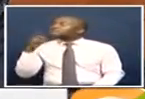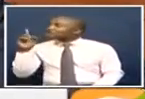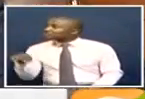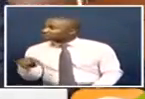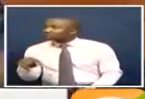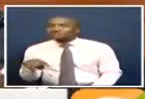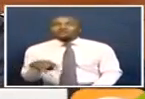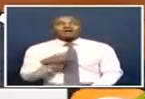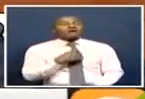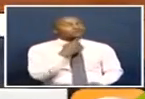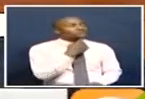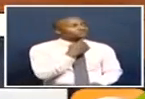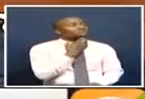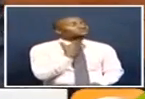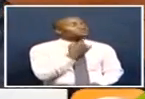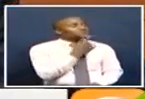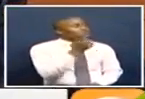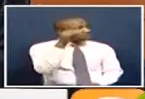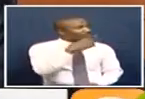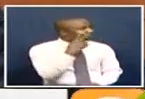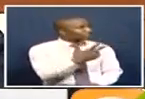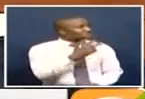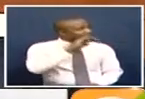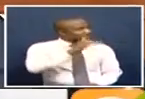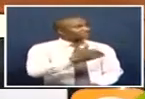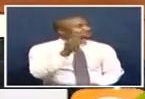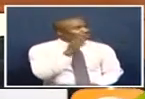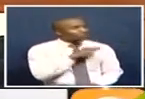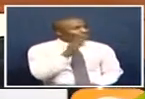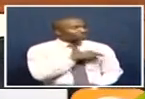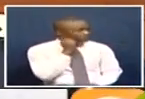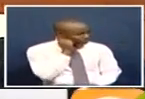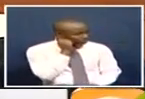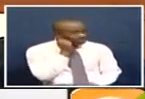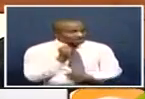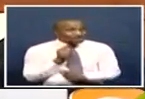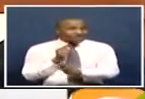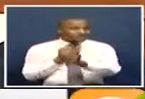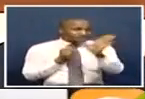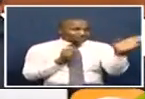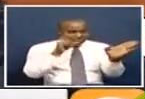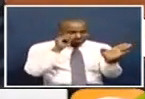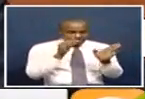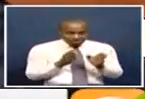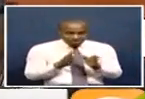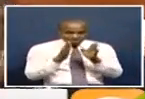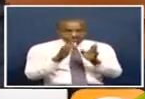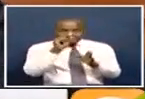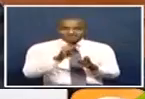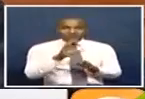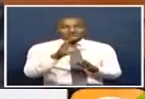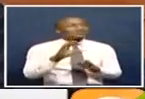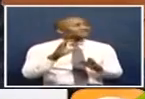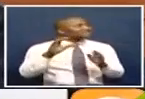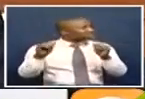to tell him, come and see what is happening. The city is dirty. Mm. Yeah, the junction on Mombasa Road to South Sea. Terrible. And this terrible.